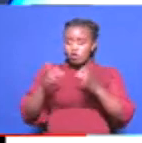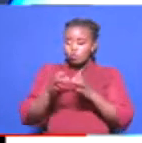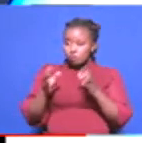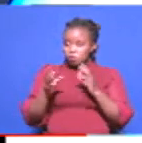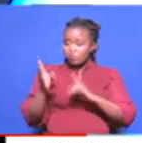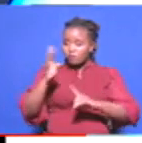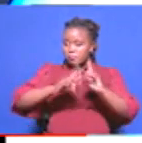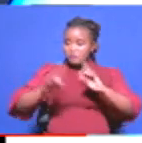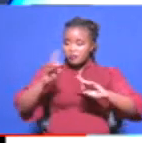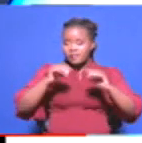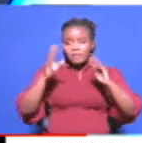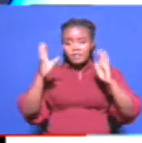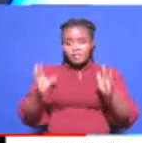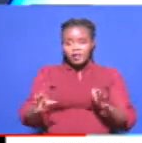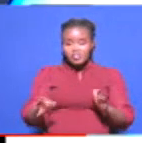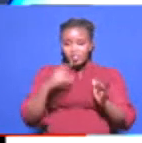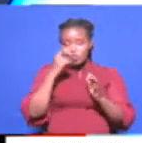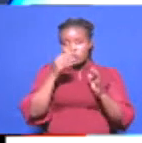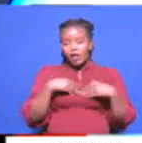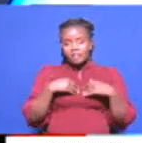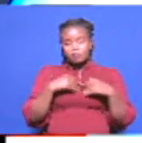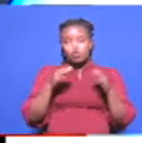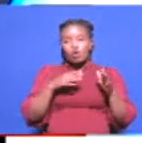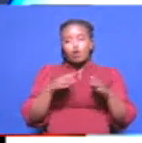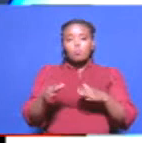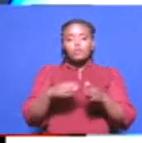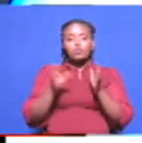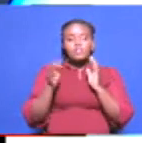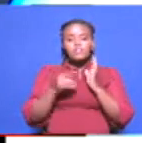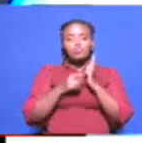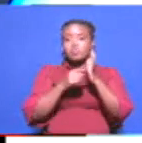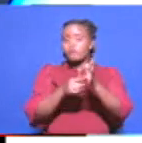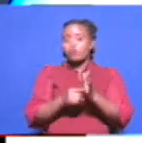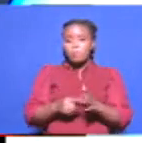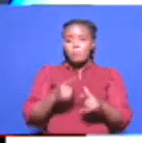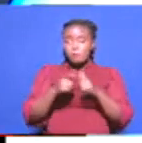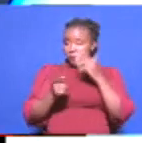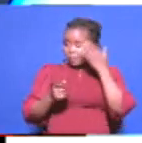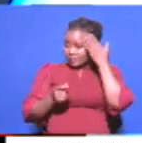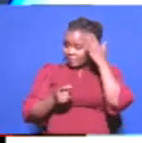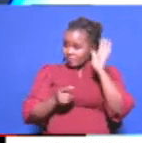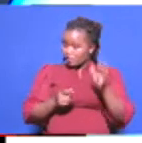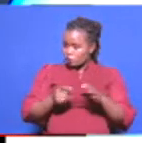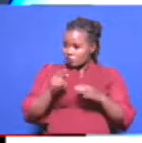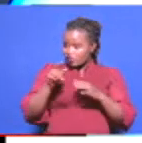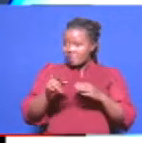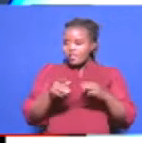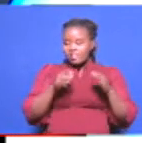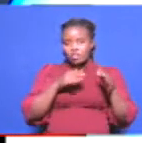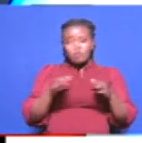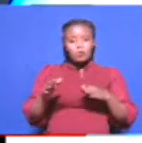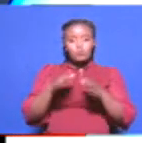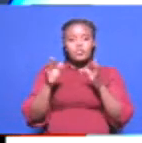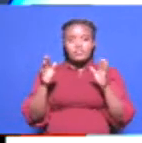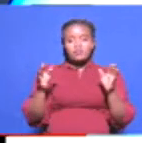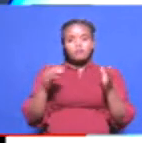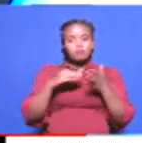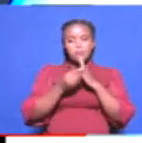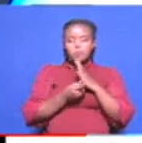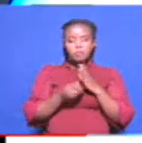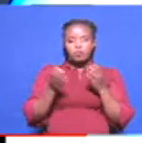an opportunity to perform for cash. Little did they know that this chance could be their ticket to losing their